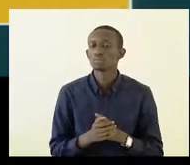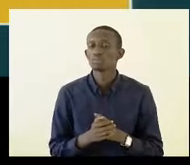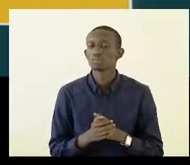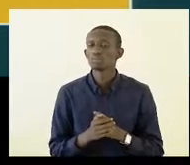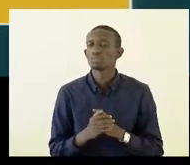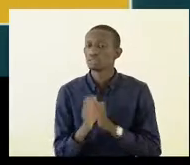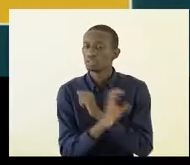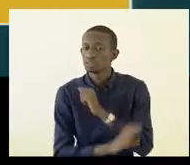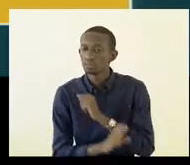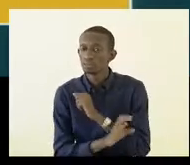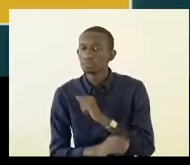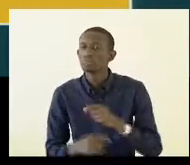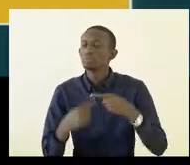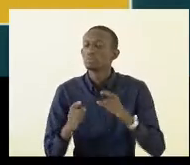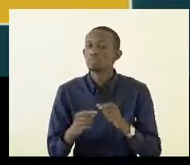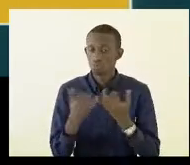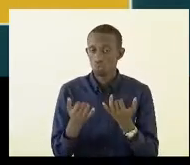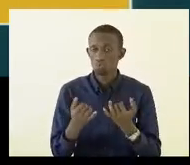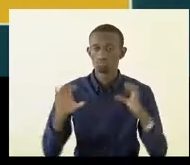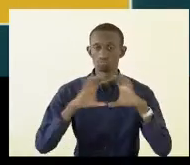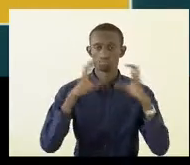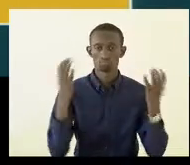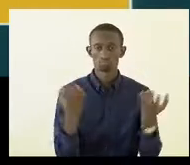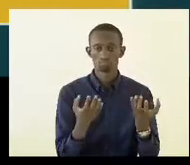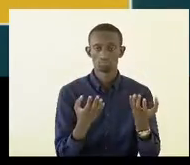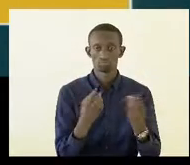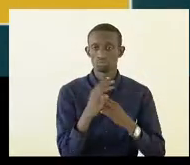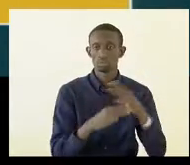the globe has now become so small, like a village.